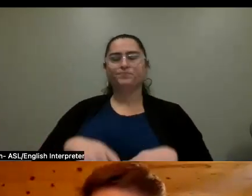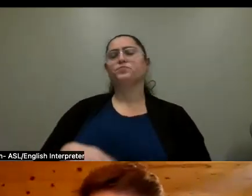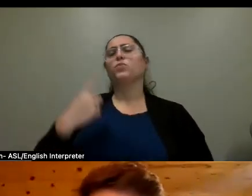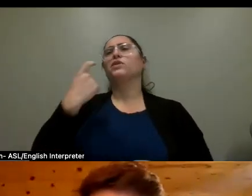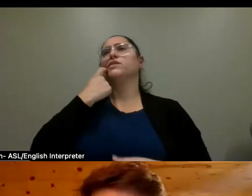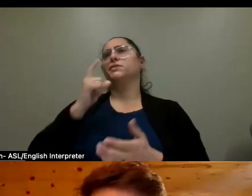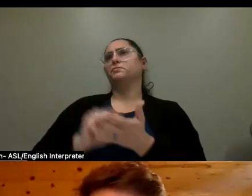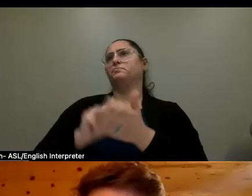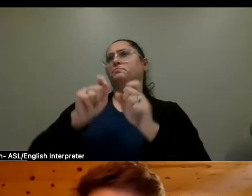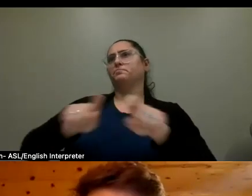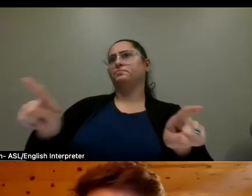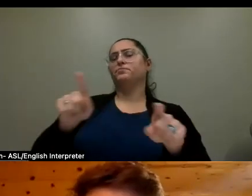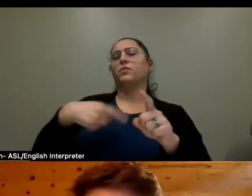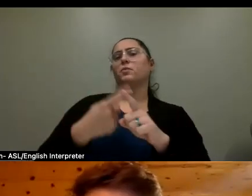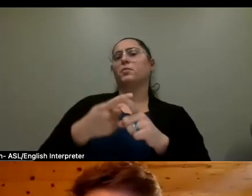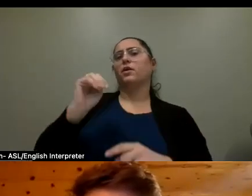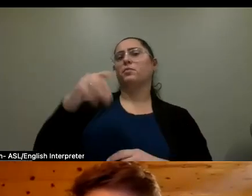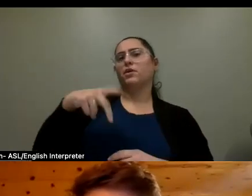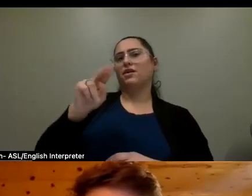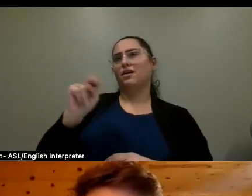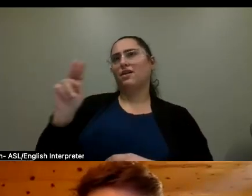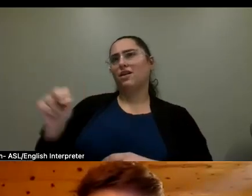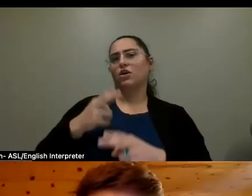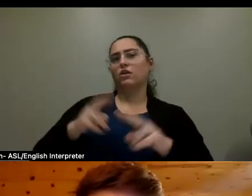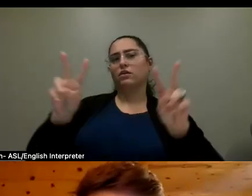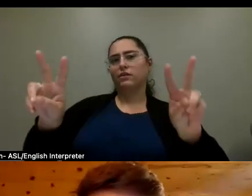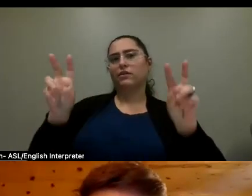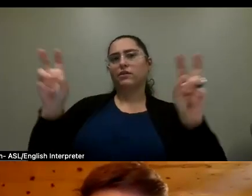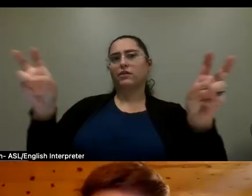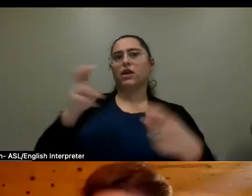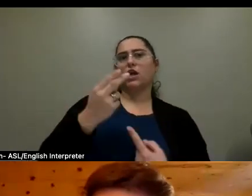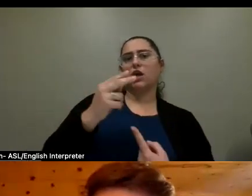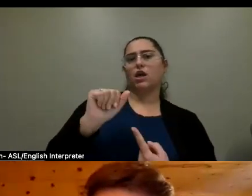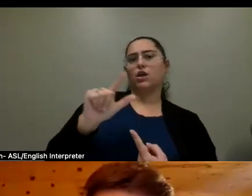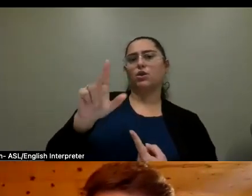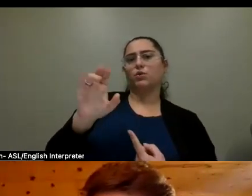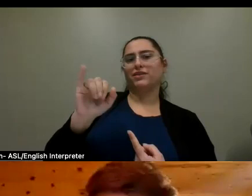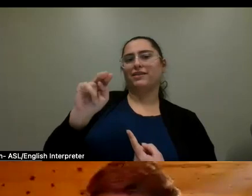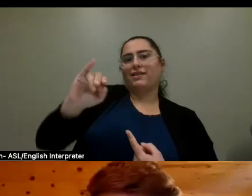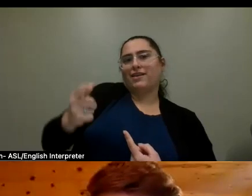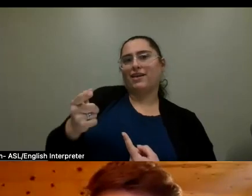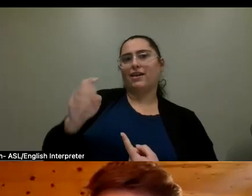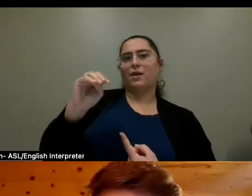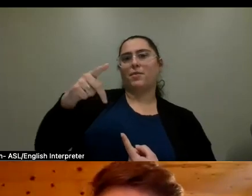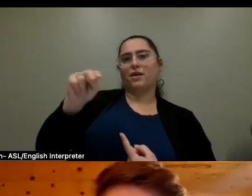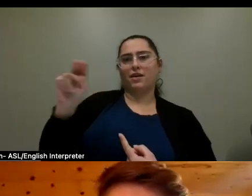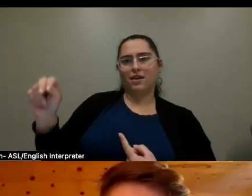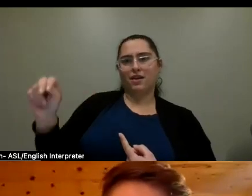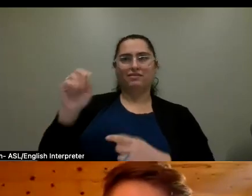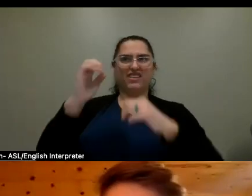time with ProteinMPNN is called Hallucinating Symmetric Protein Assemblies. And in this case, this is a figure from the